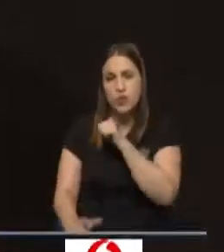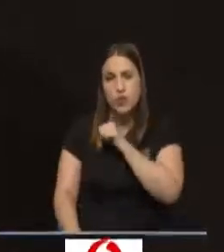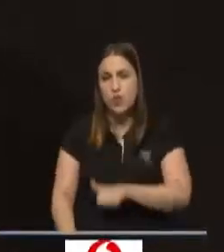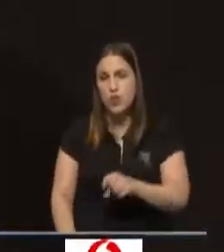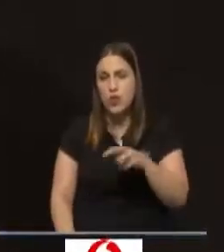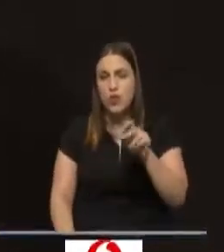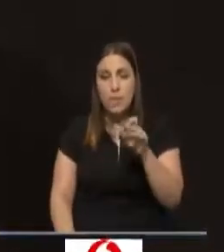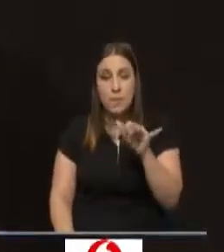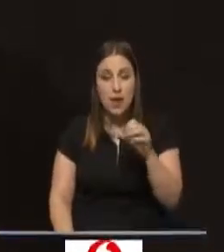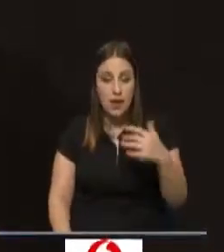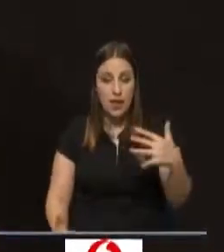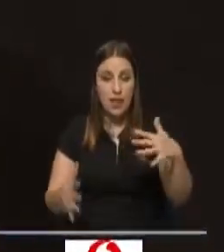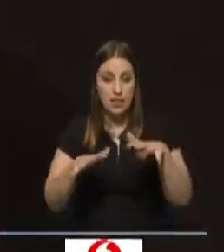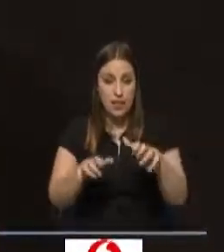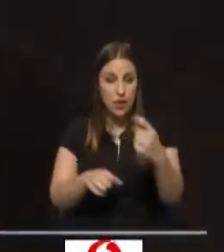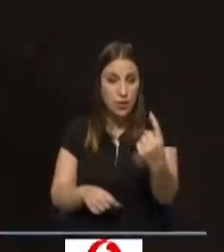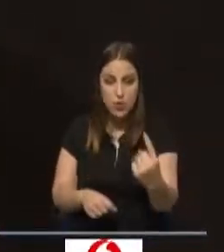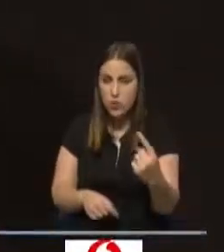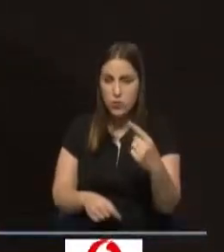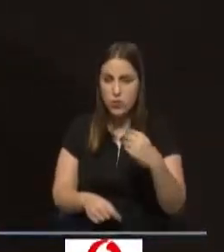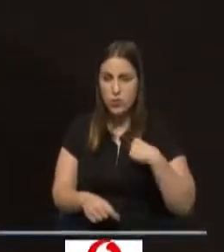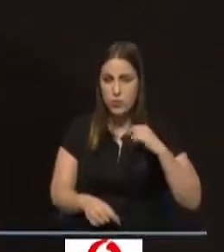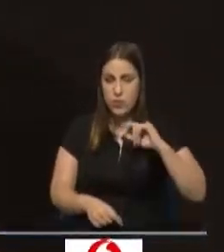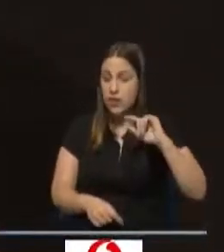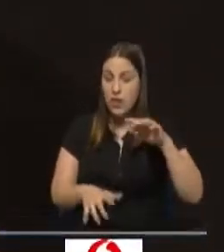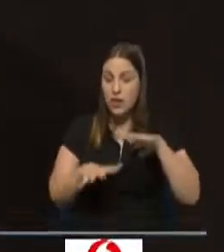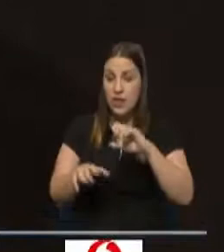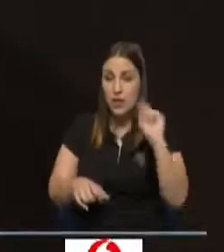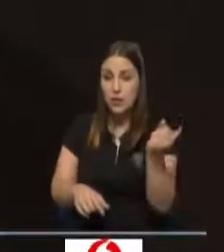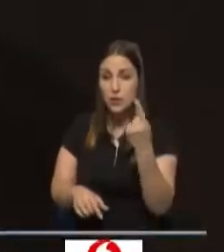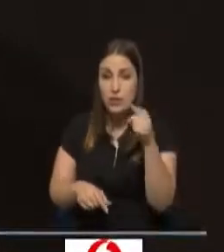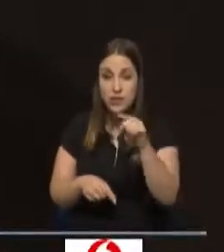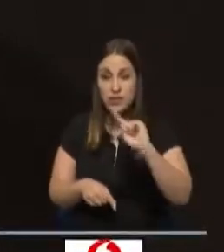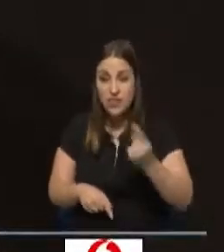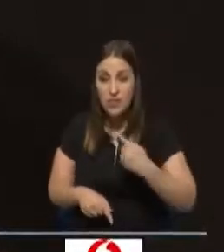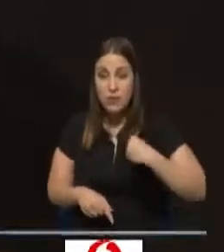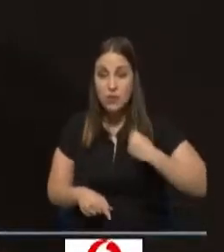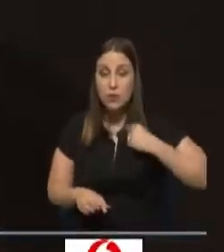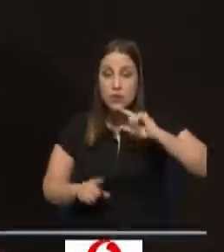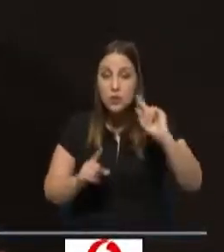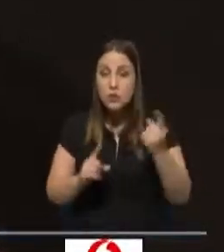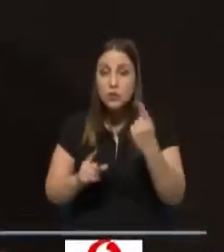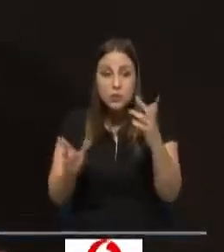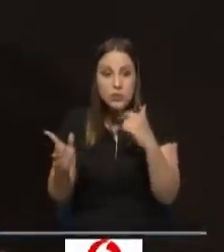covered, protected. So if attacks one, attacks all. And so,